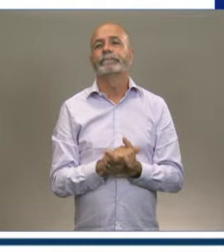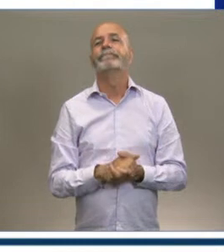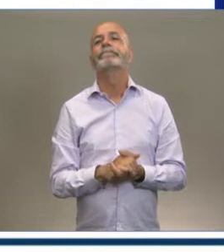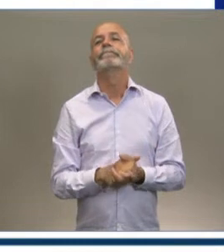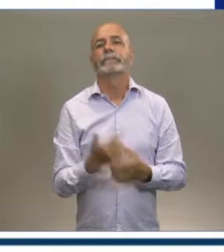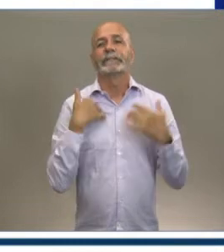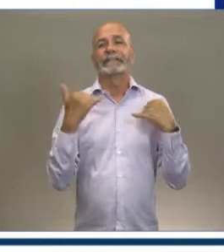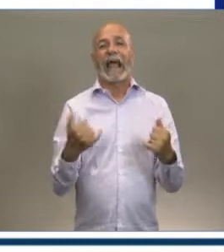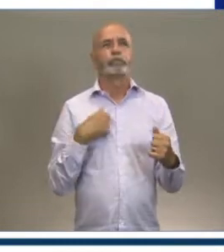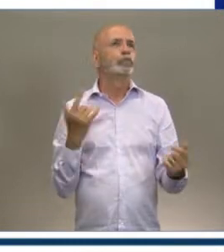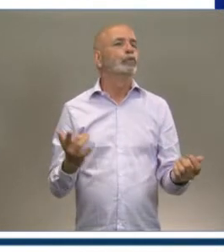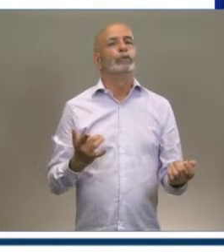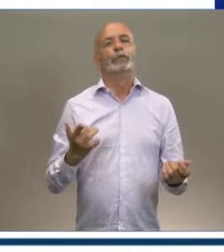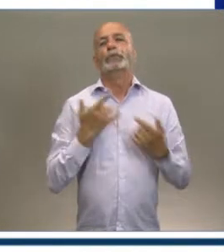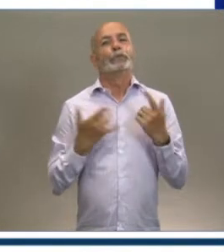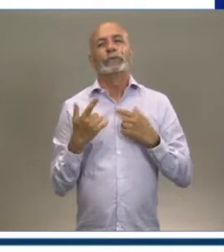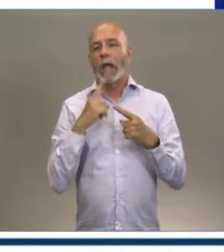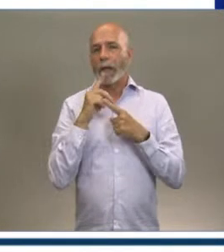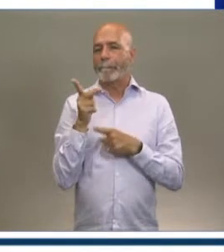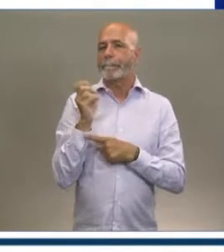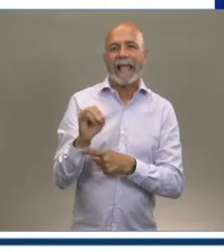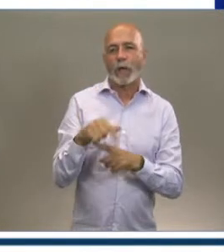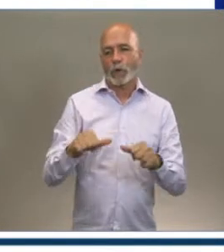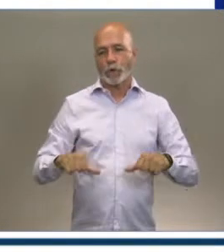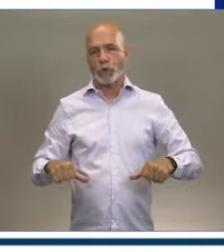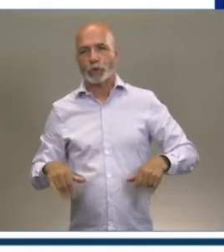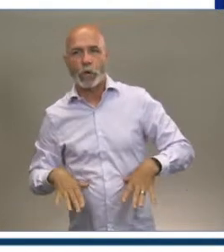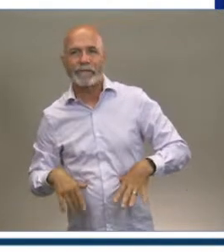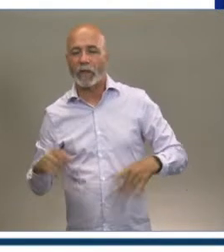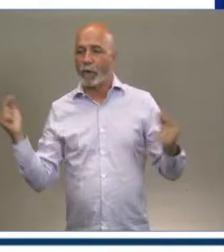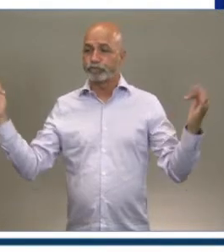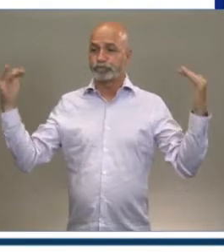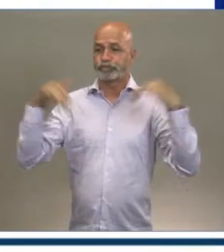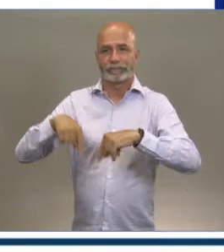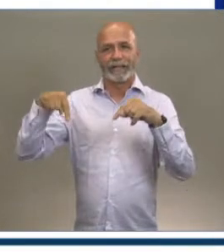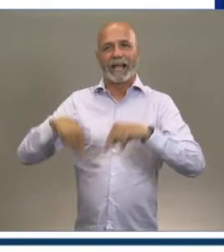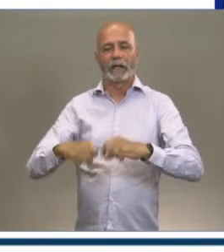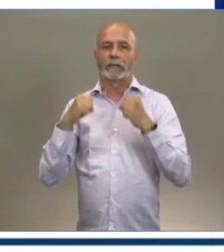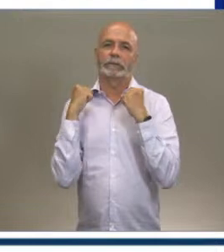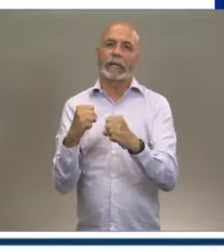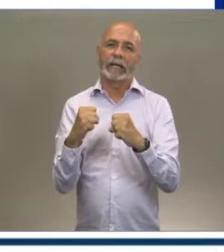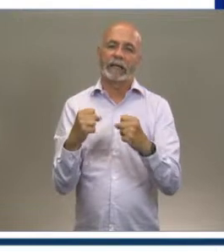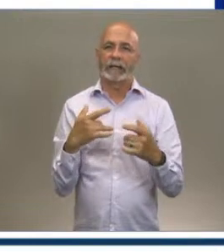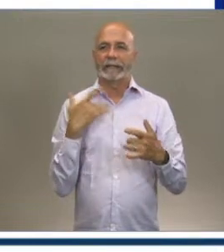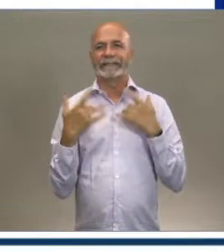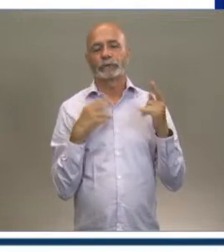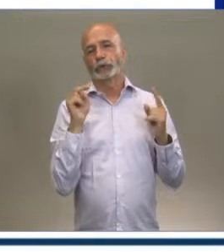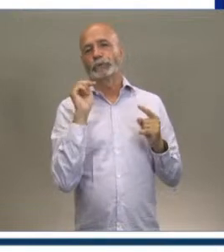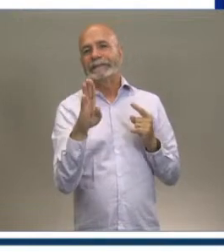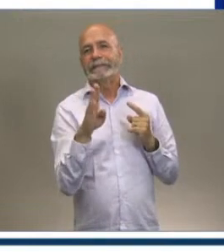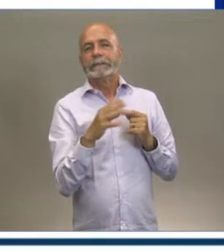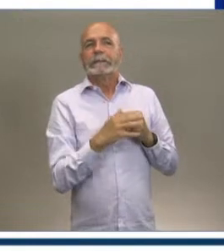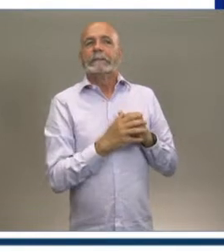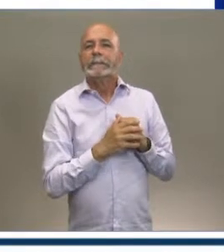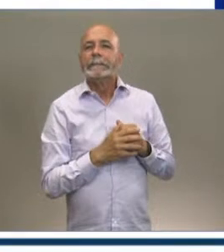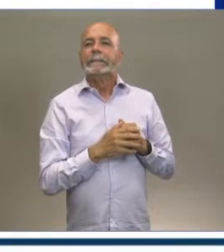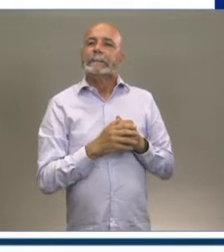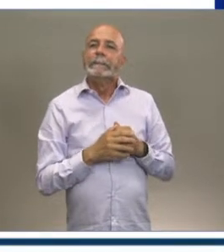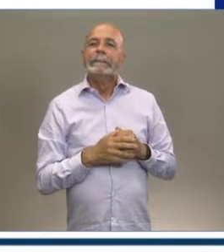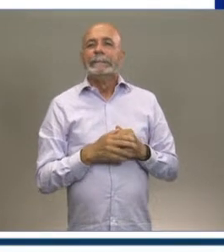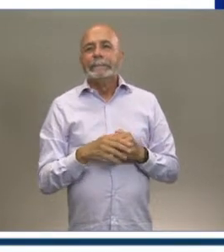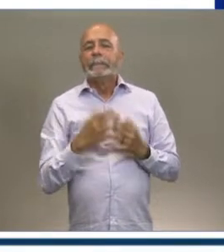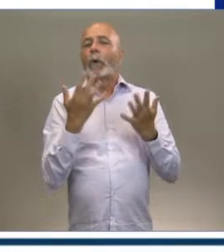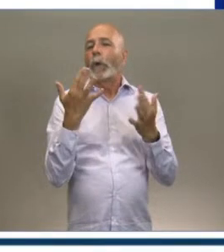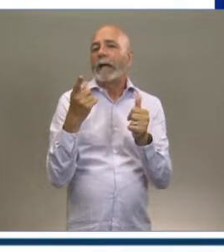neighbors. It's been a long time, and while these restrictions are related to New Brunswick, it will be good to enjoy less restrictions in the